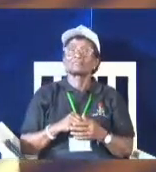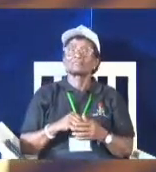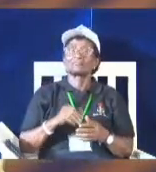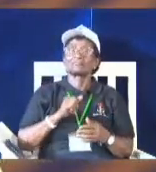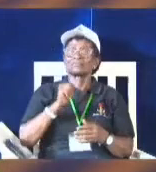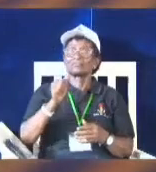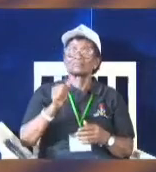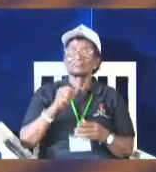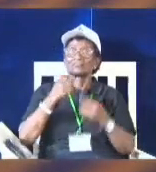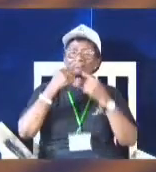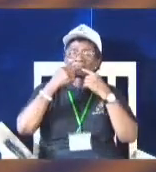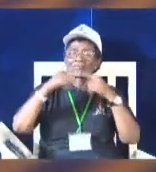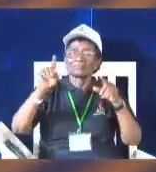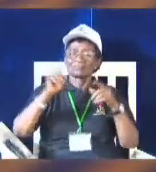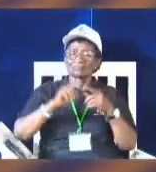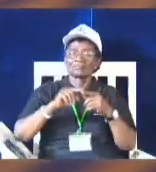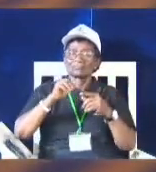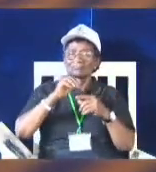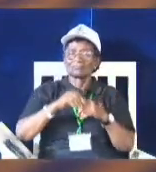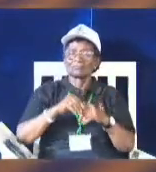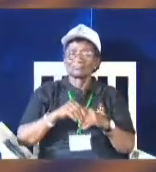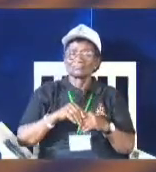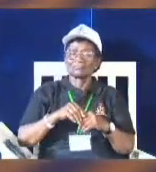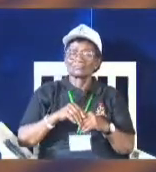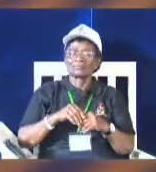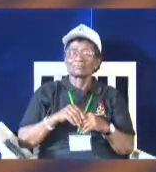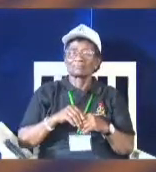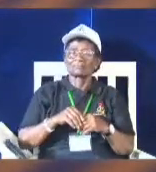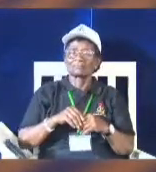I am decreeing tonight